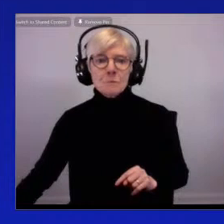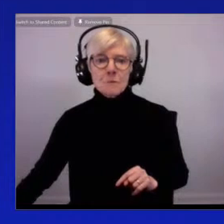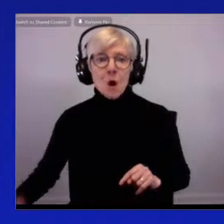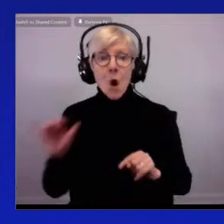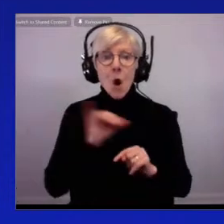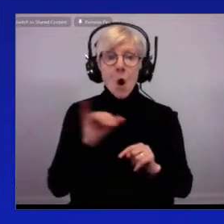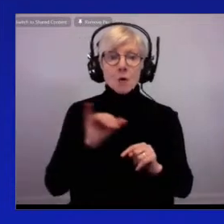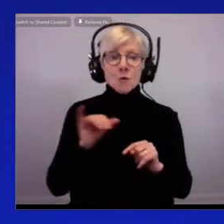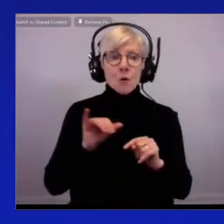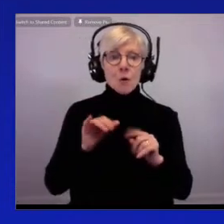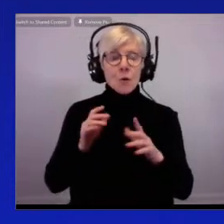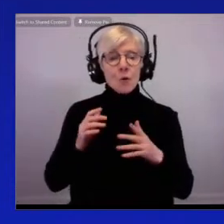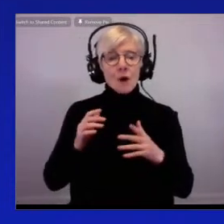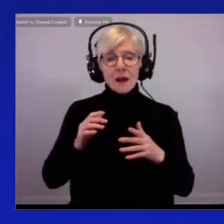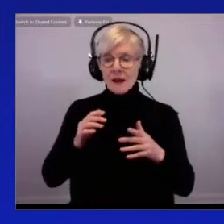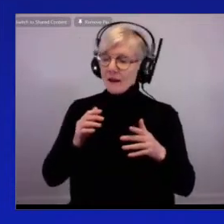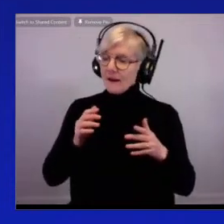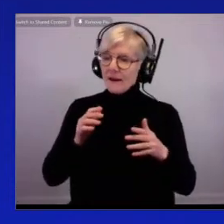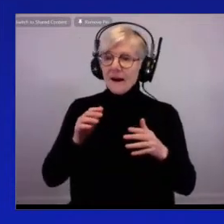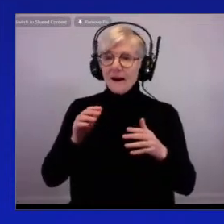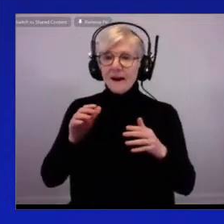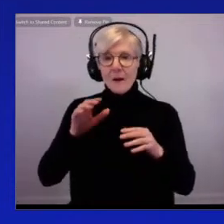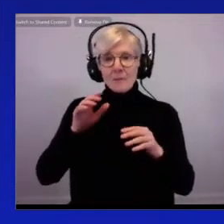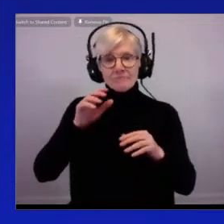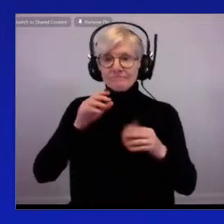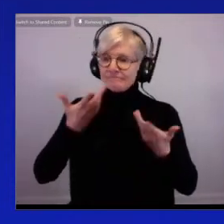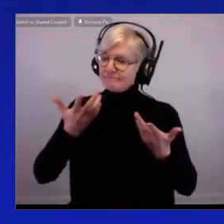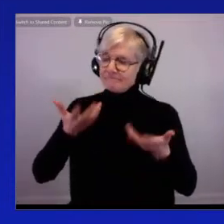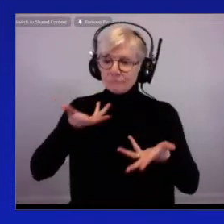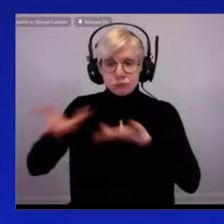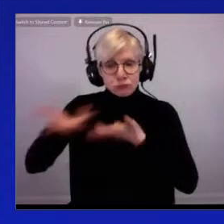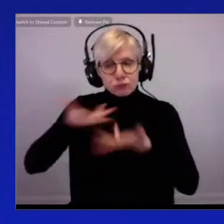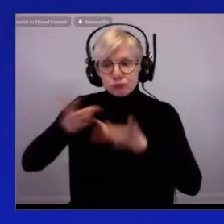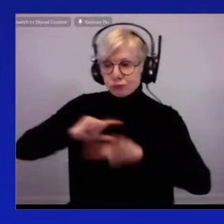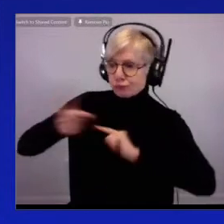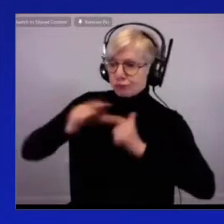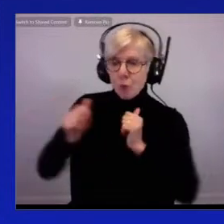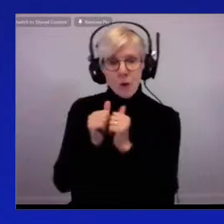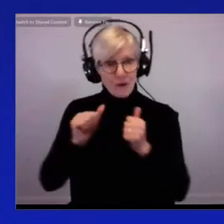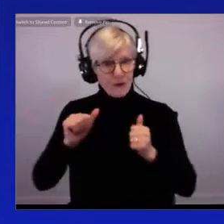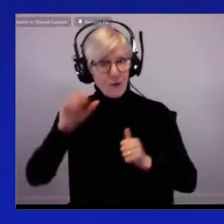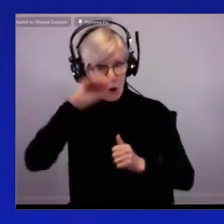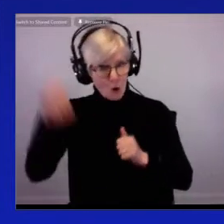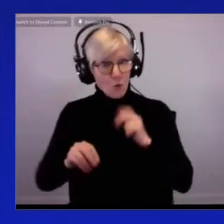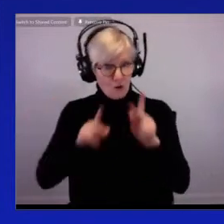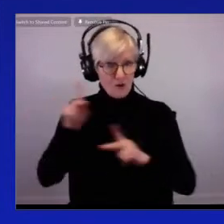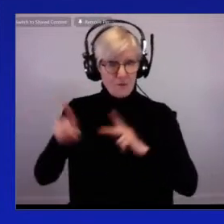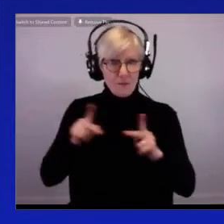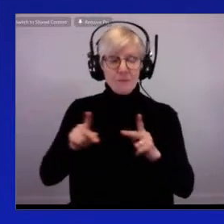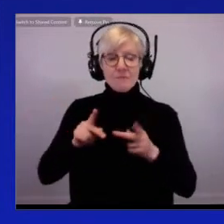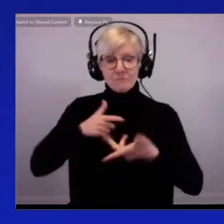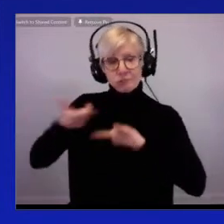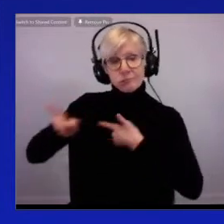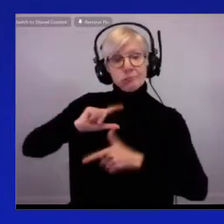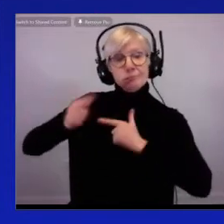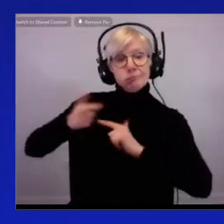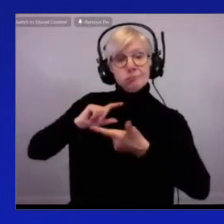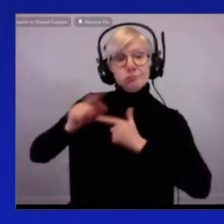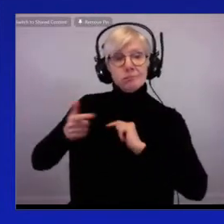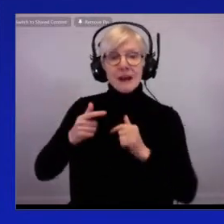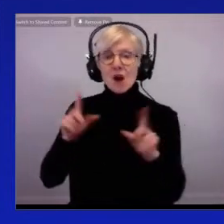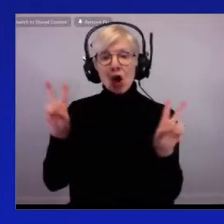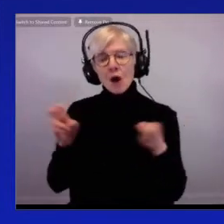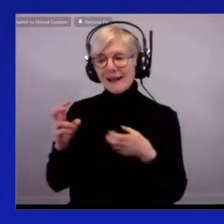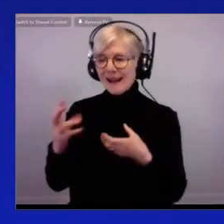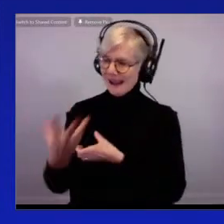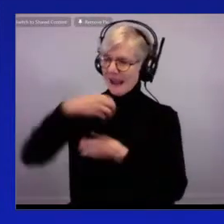platform to have a two-way dialogue with the population about vaccines. We would like to hear